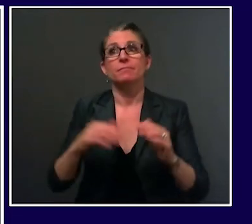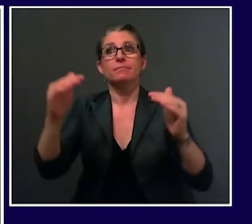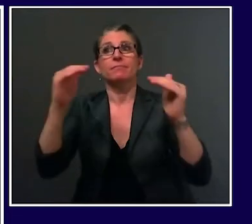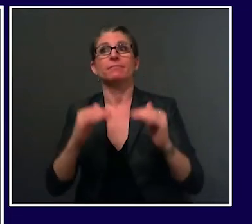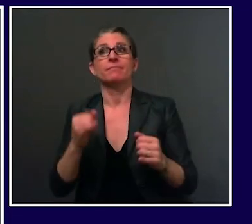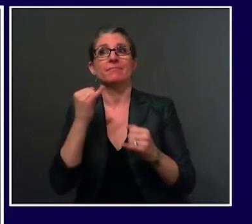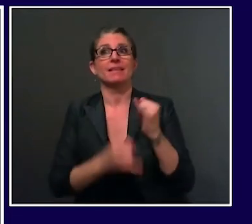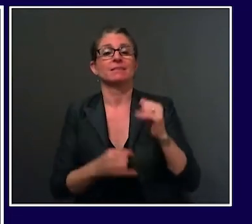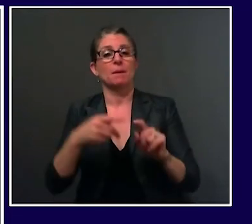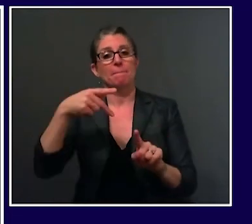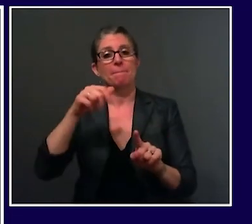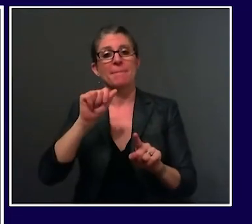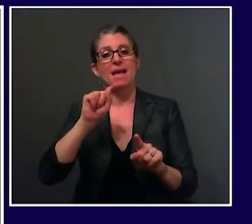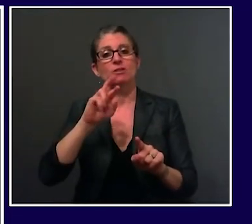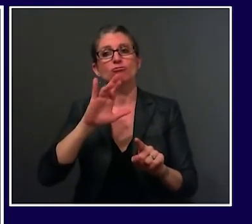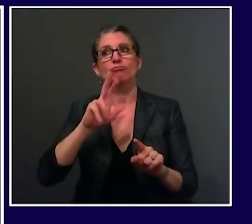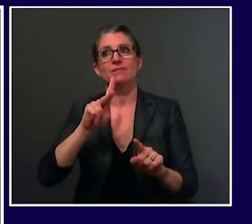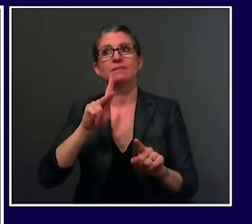Thank you very much.